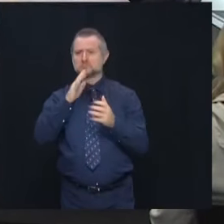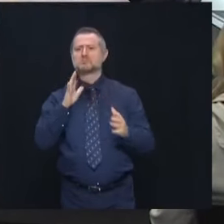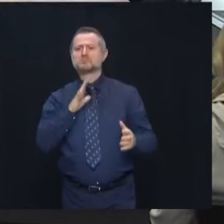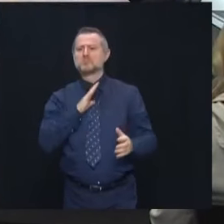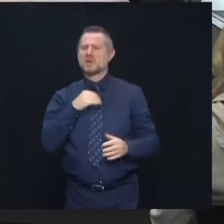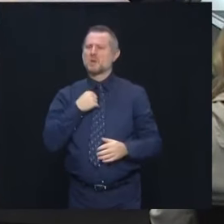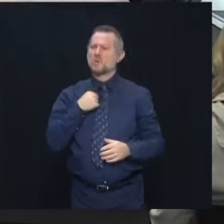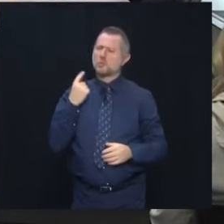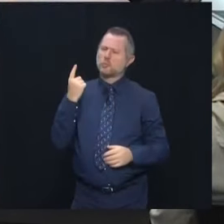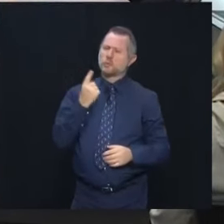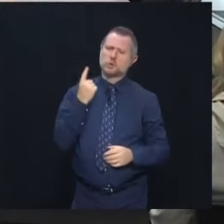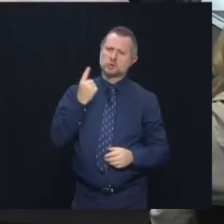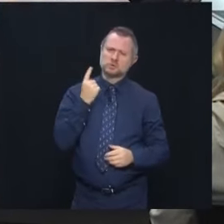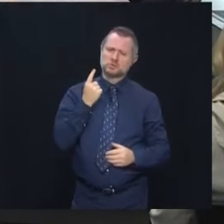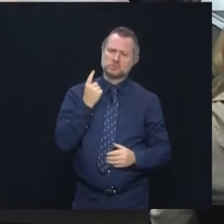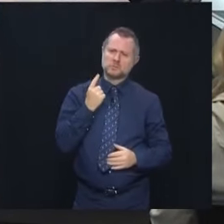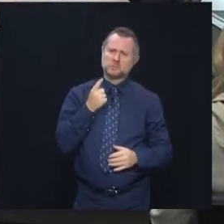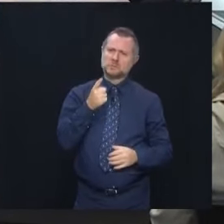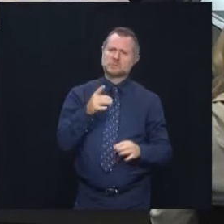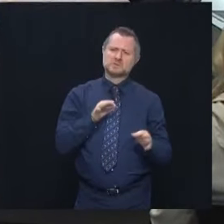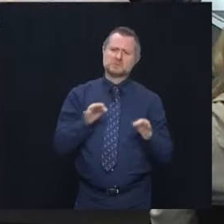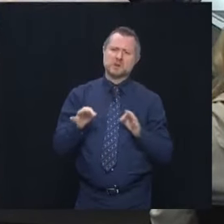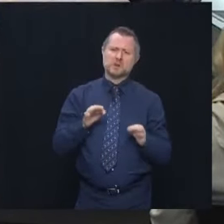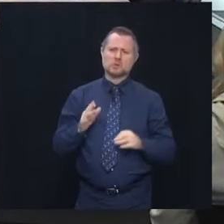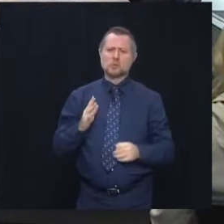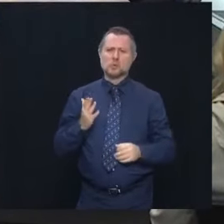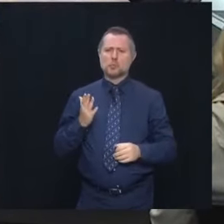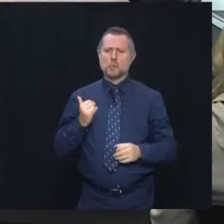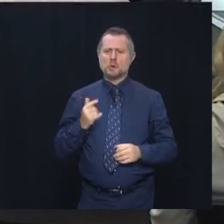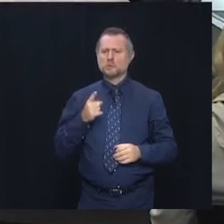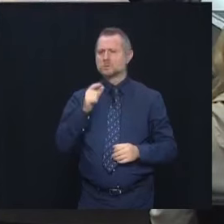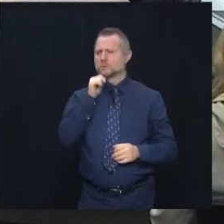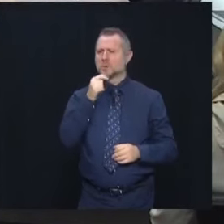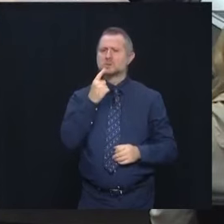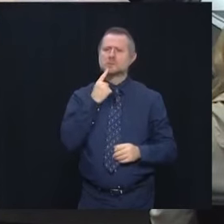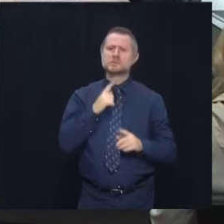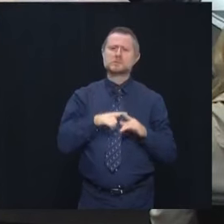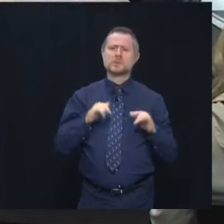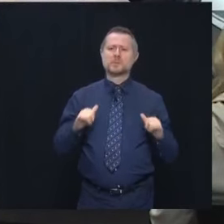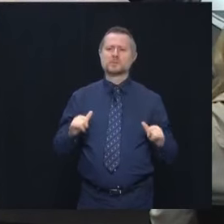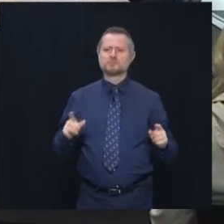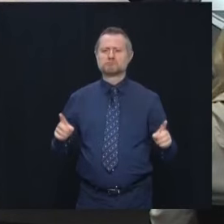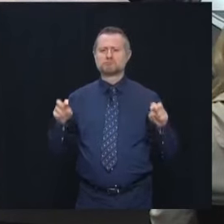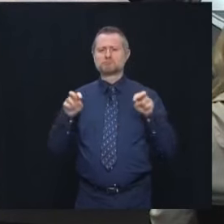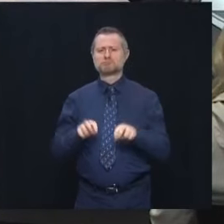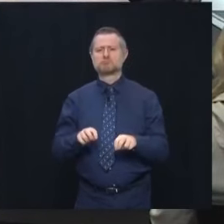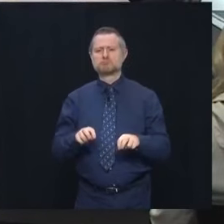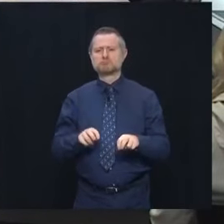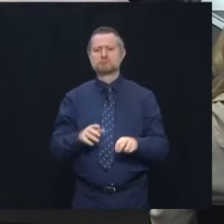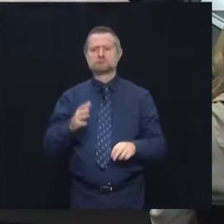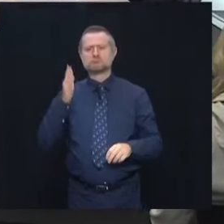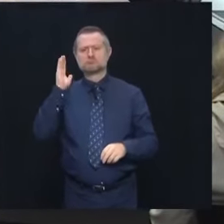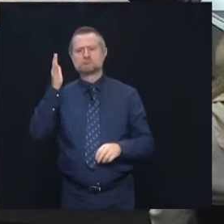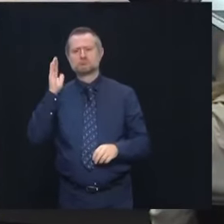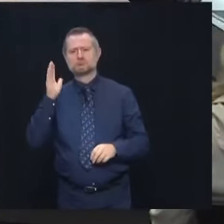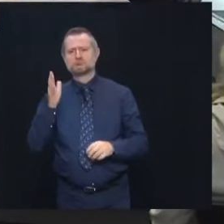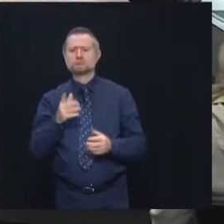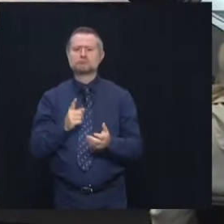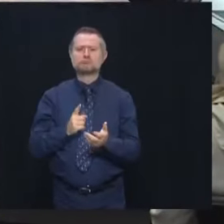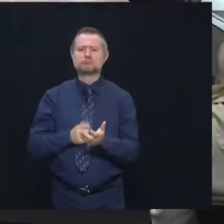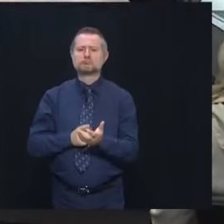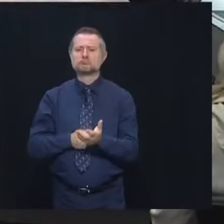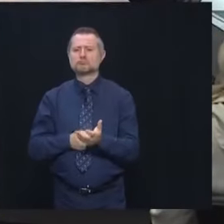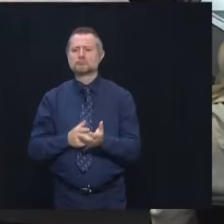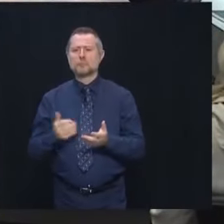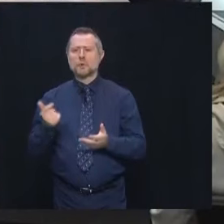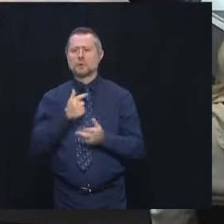wonder if you could explain to the public why you couldn't have a joint announcement, a joint press conference. We and the world could